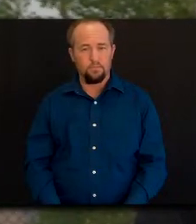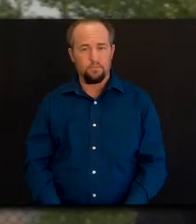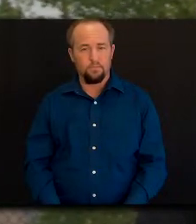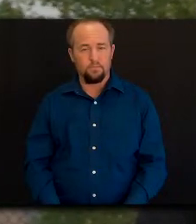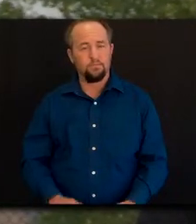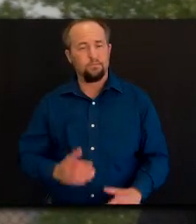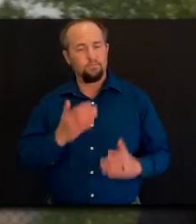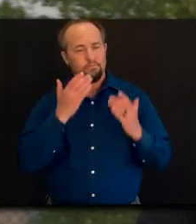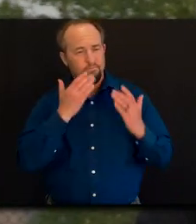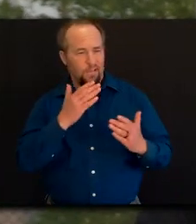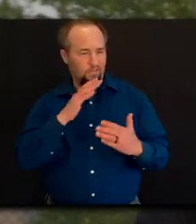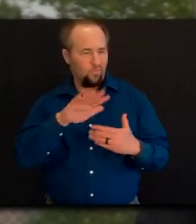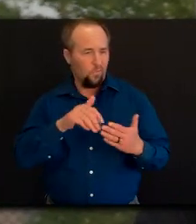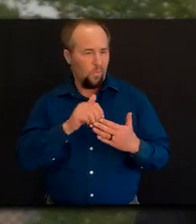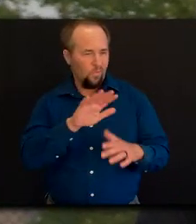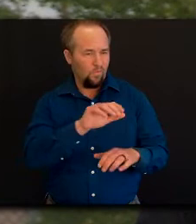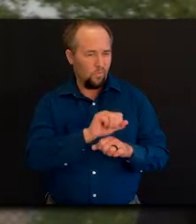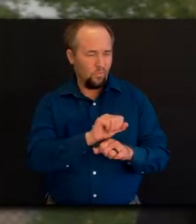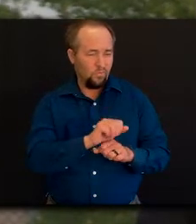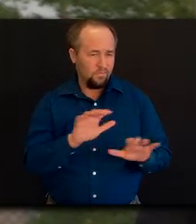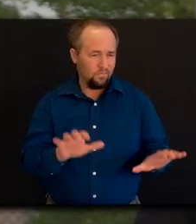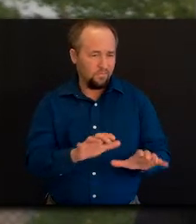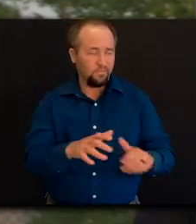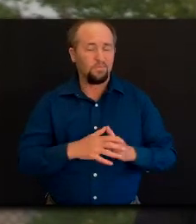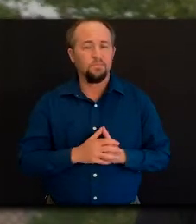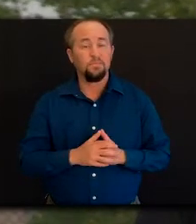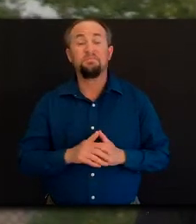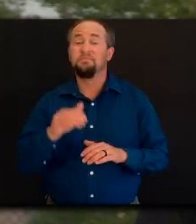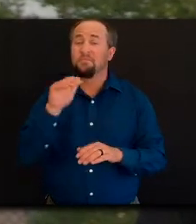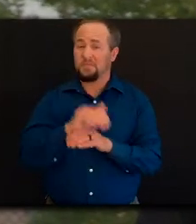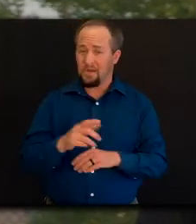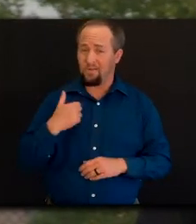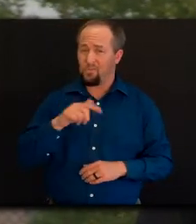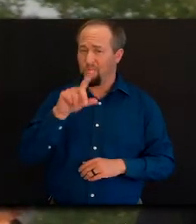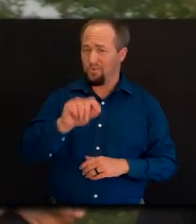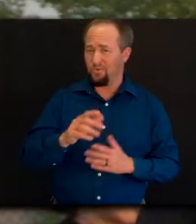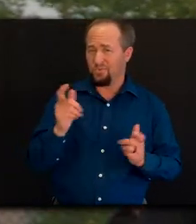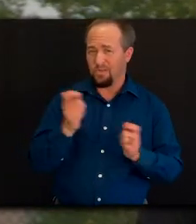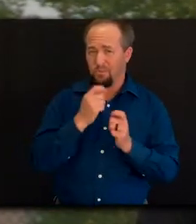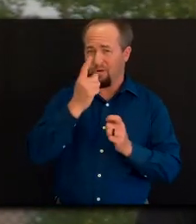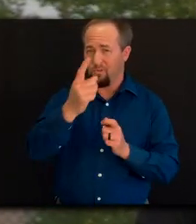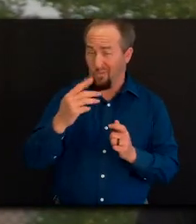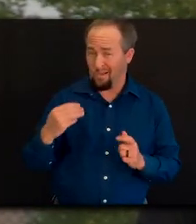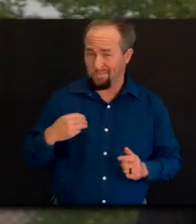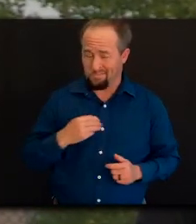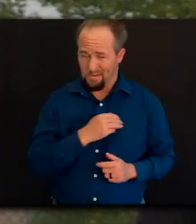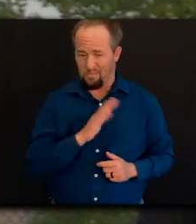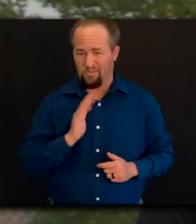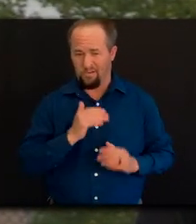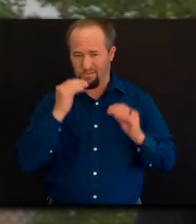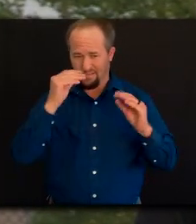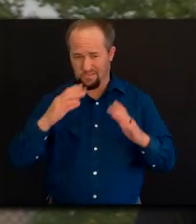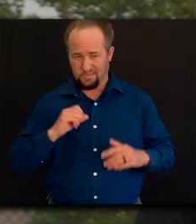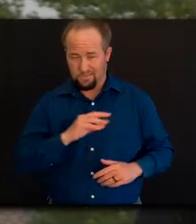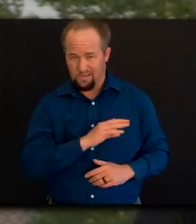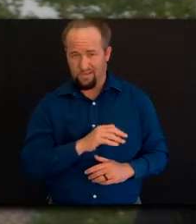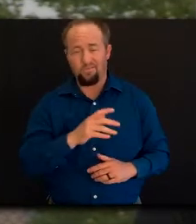Thank you for all you do. Tonight, we do celebrate one member of our instructional staff who is retiring this